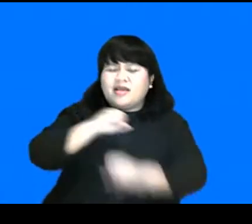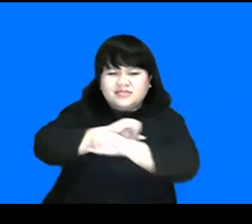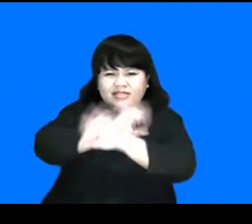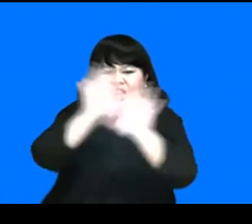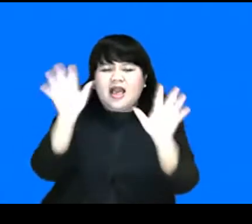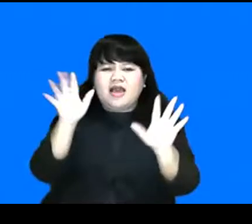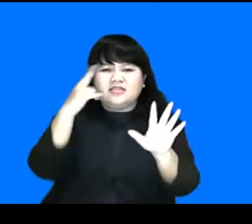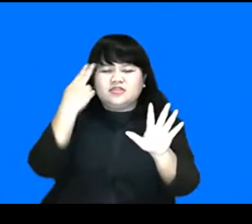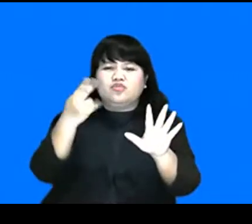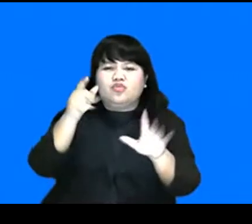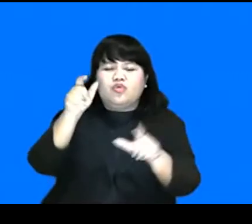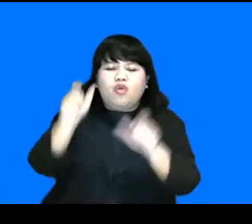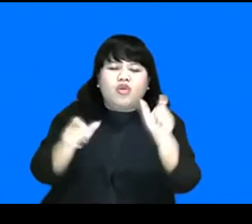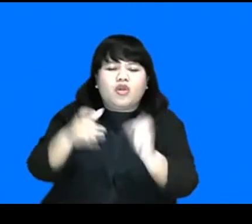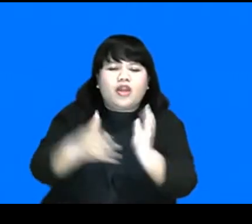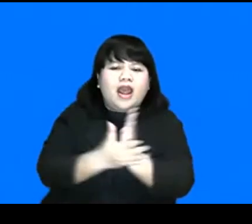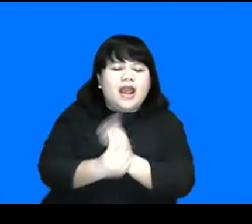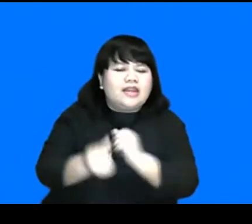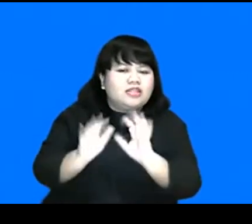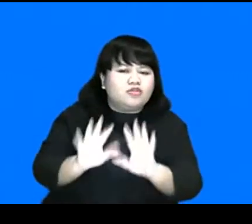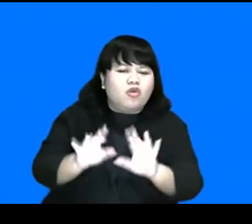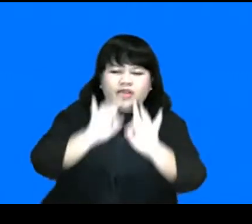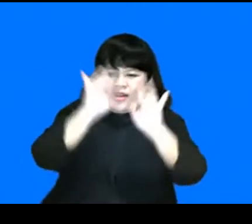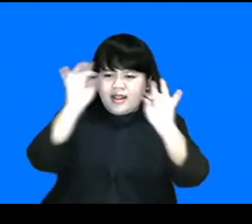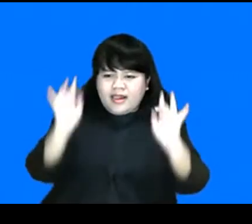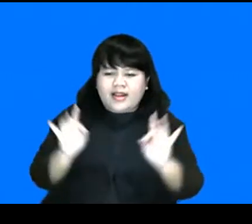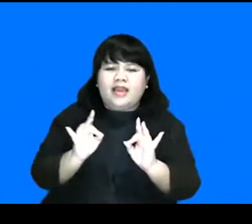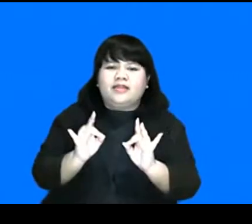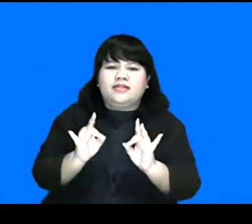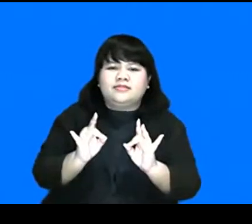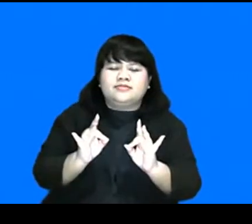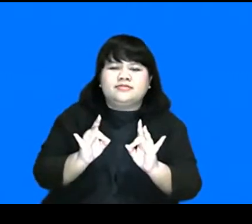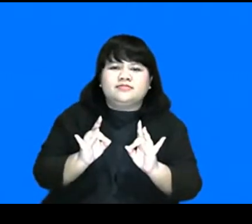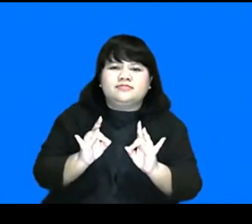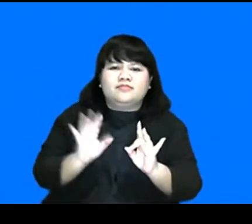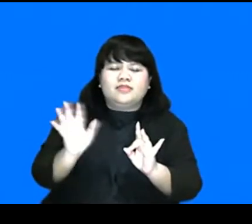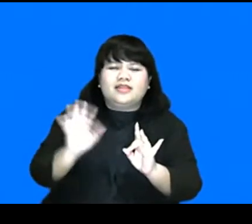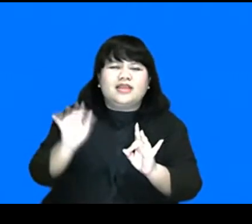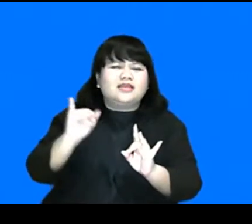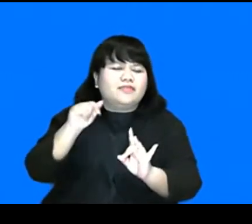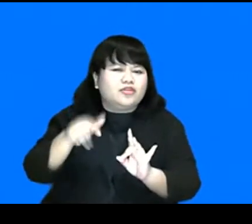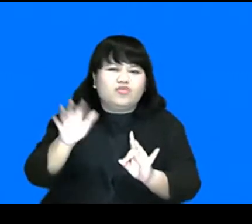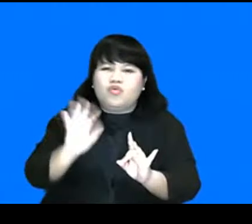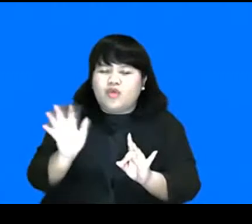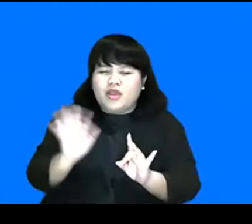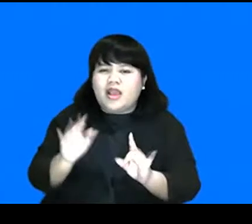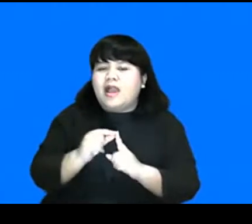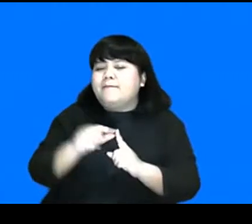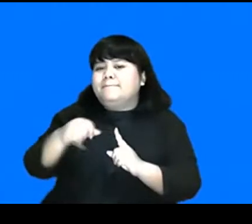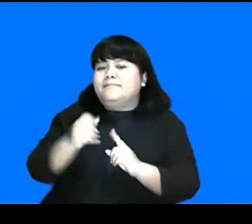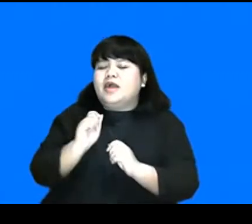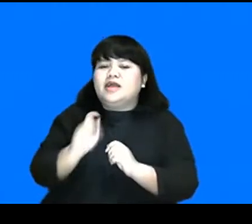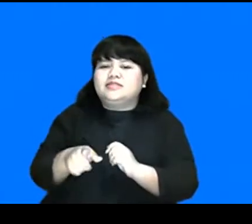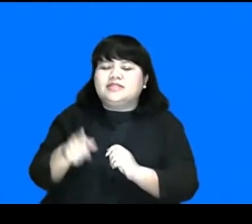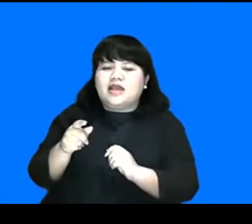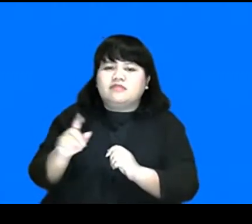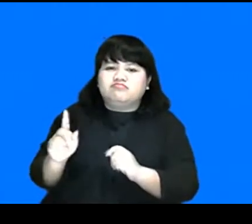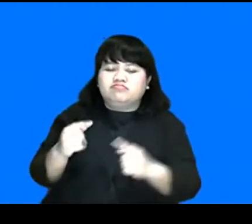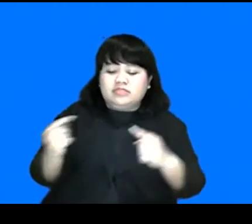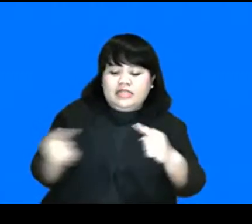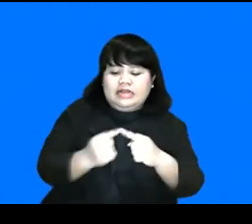actually totally should not be the case. Mm. Taxation concerns all of us because it is our own power. In